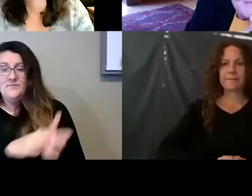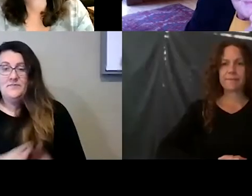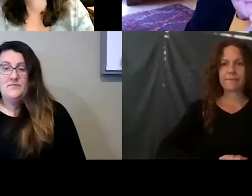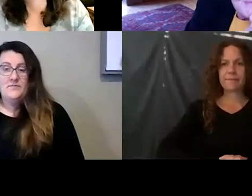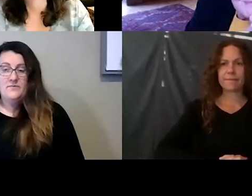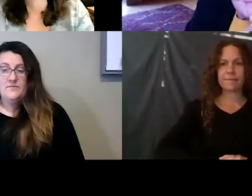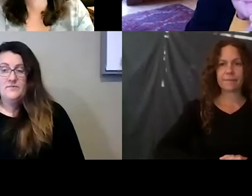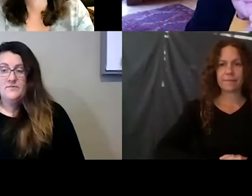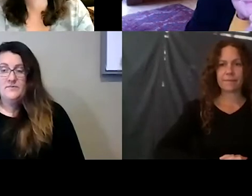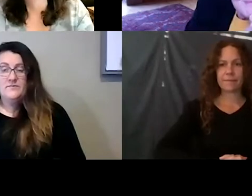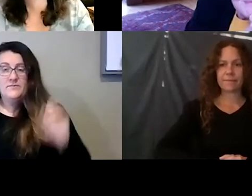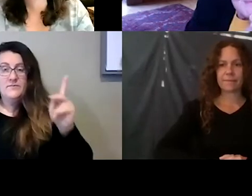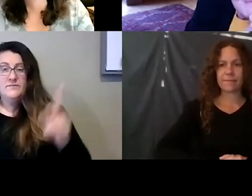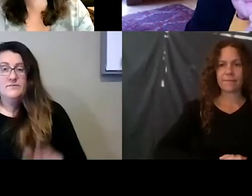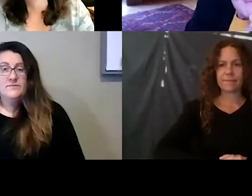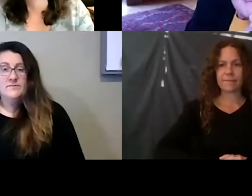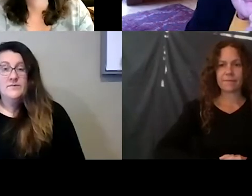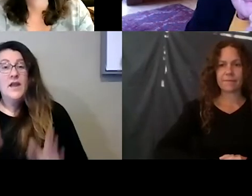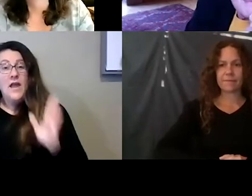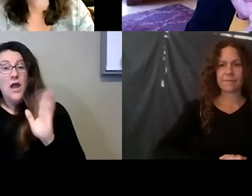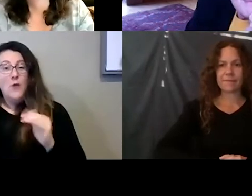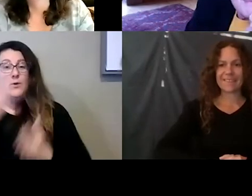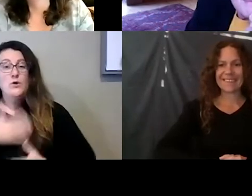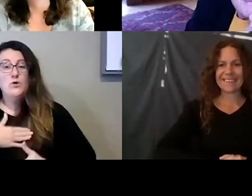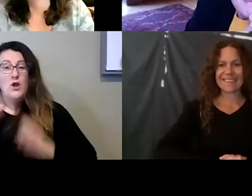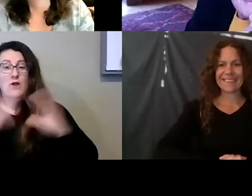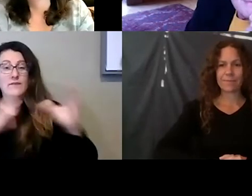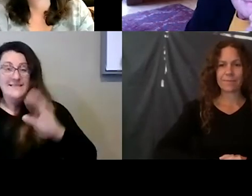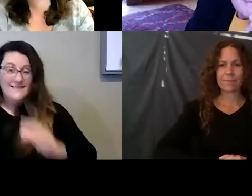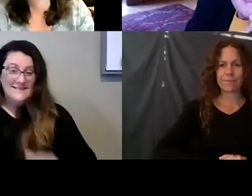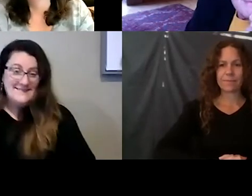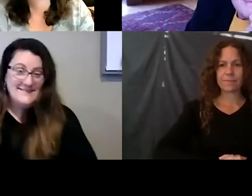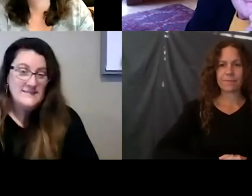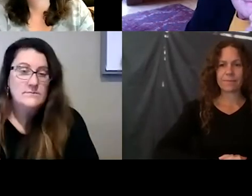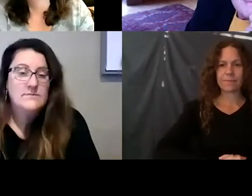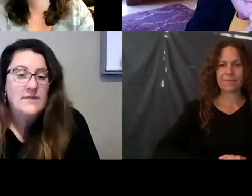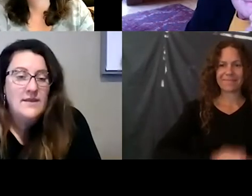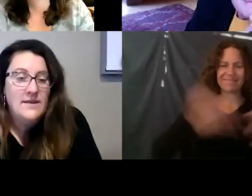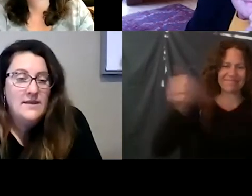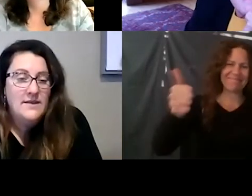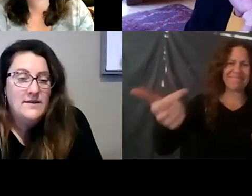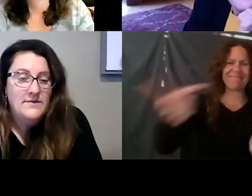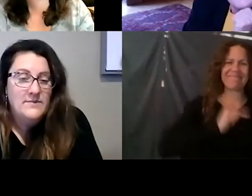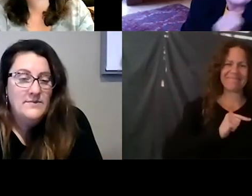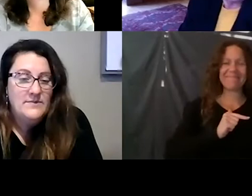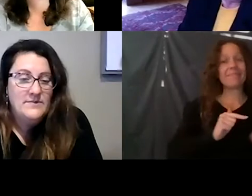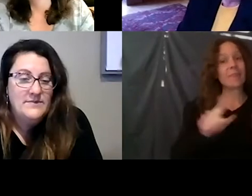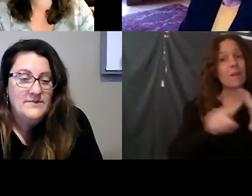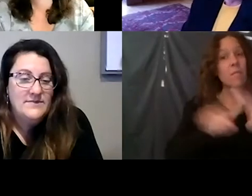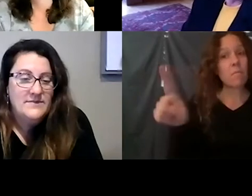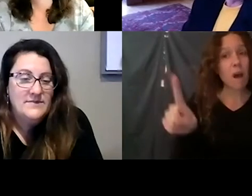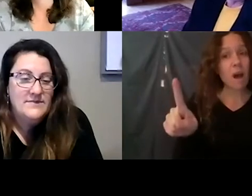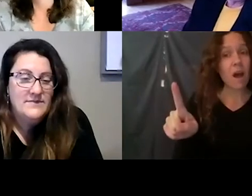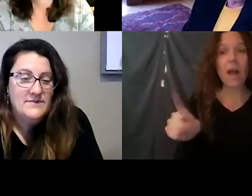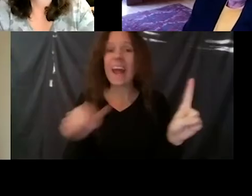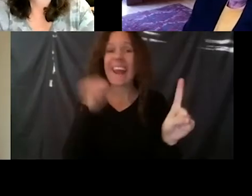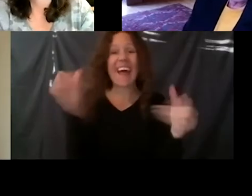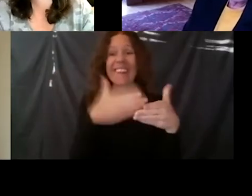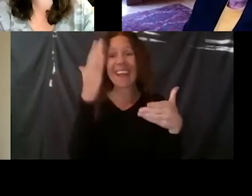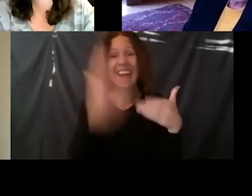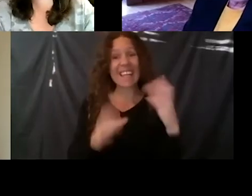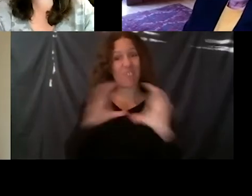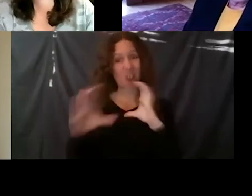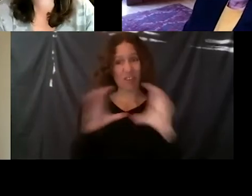Well, everyone, hope you enjoyed this conversation. This is not the end of this conversation. As you heard from our